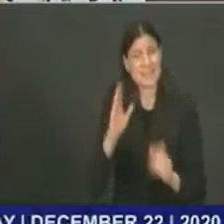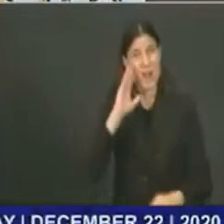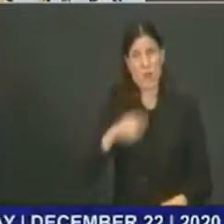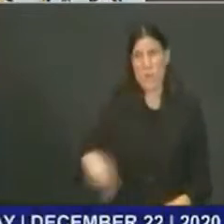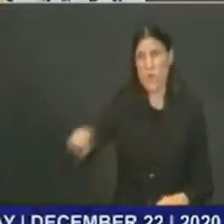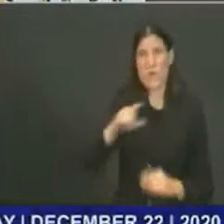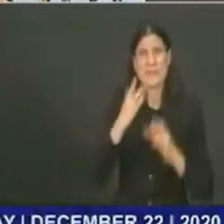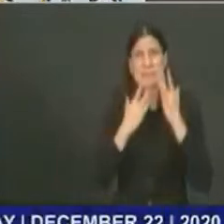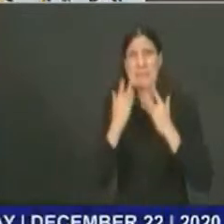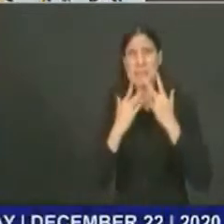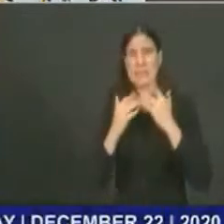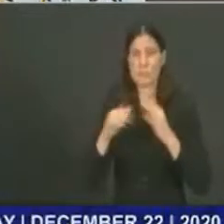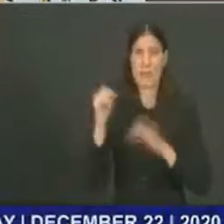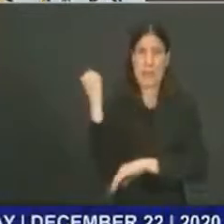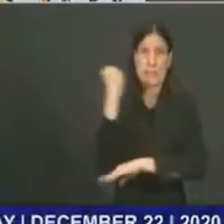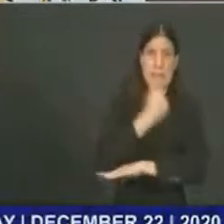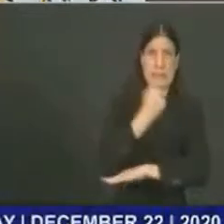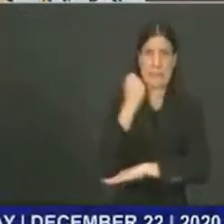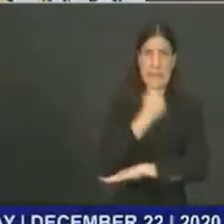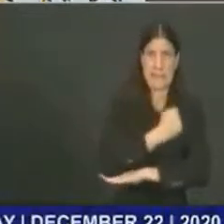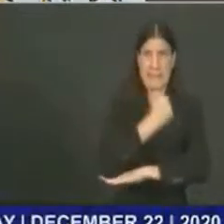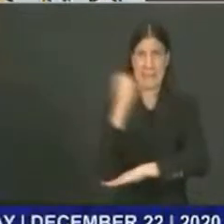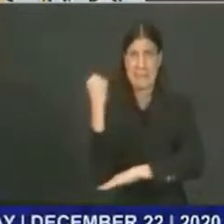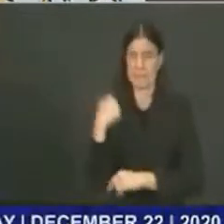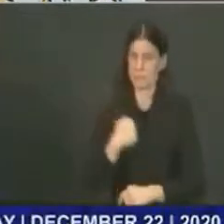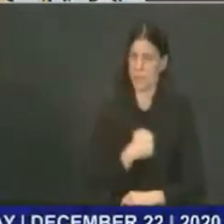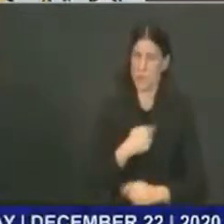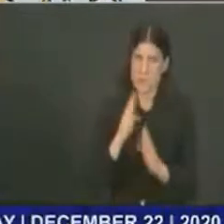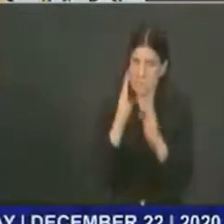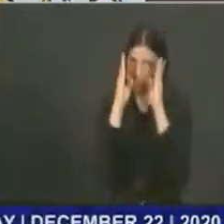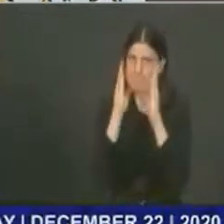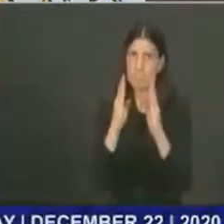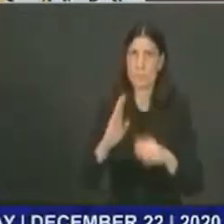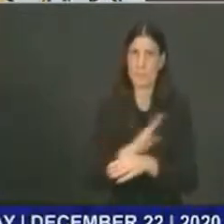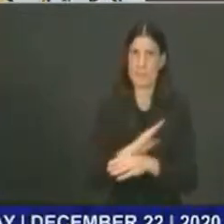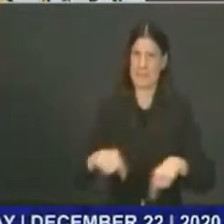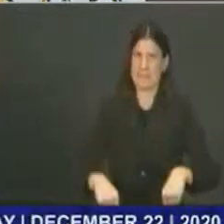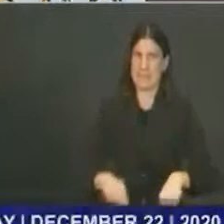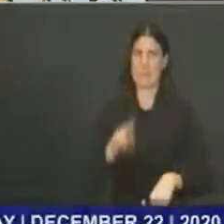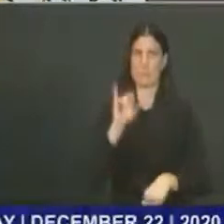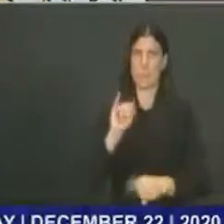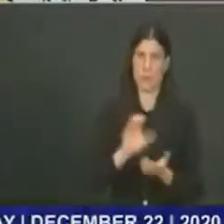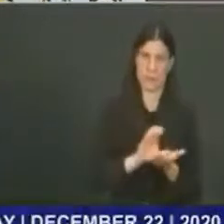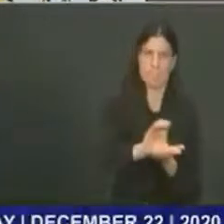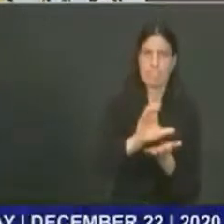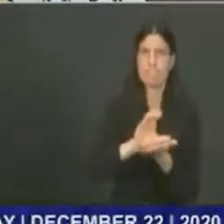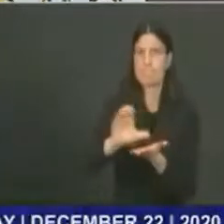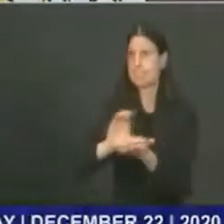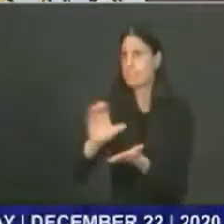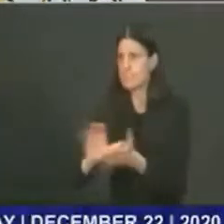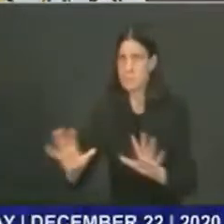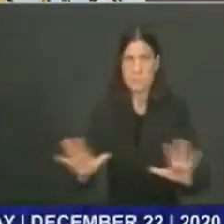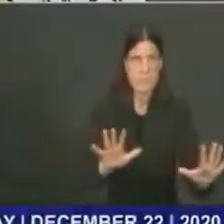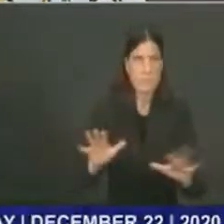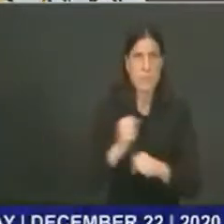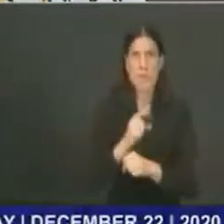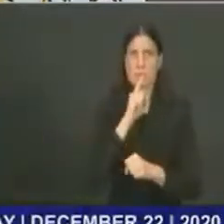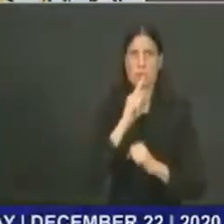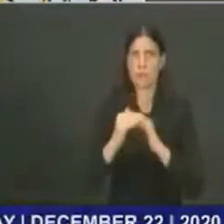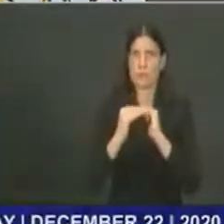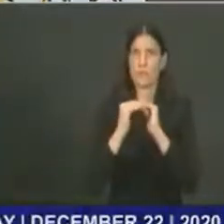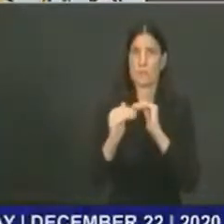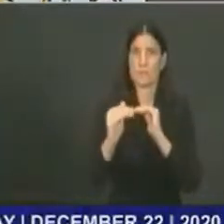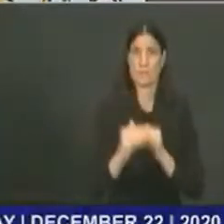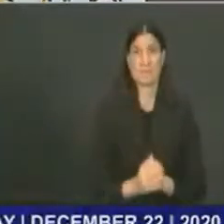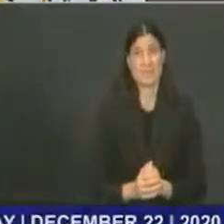tried to use every penny that we could of our CARES Act to help you get through it. I know it's cold comfort to know we've done better than other